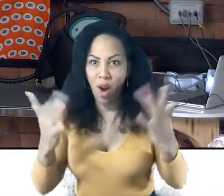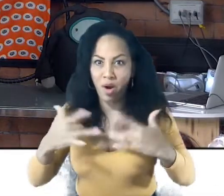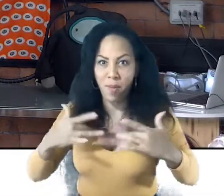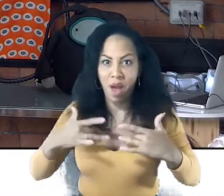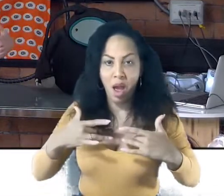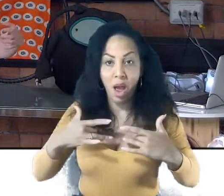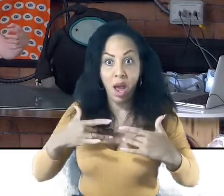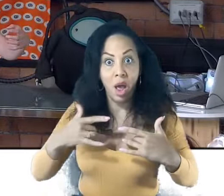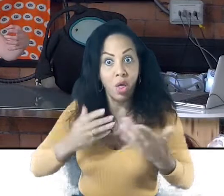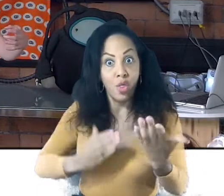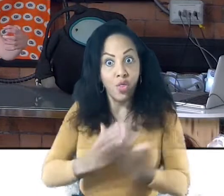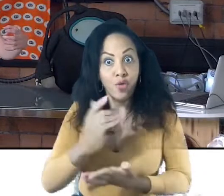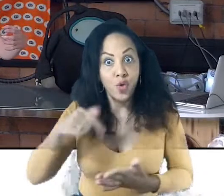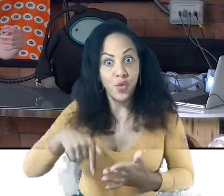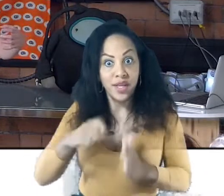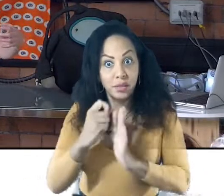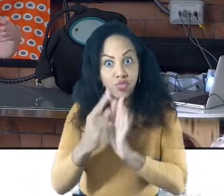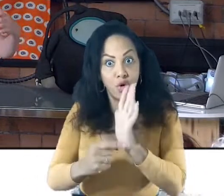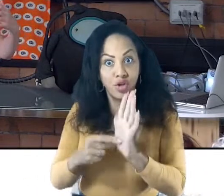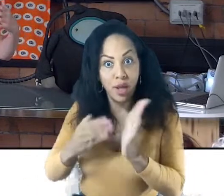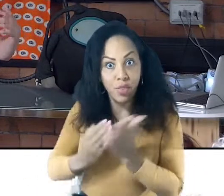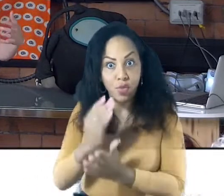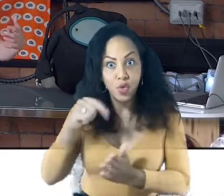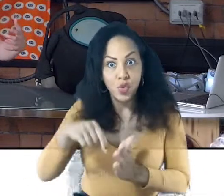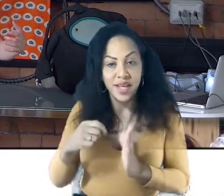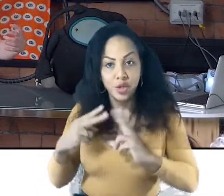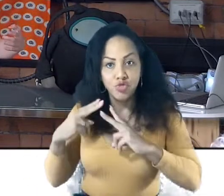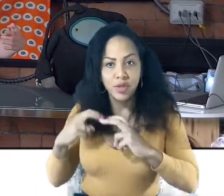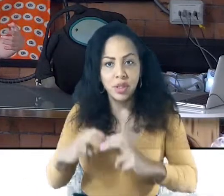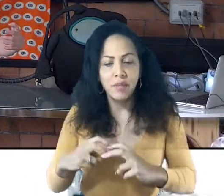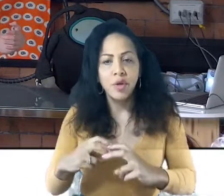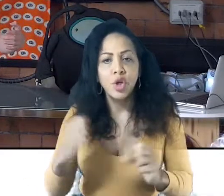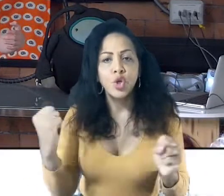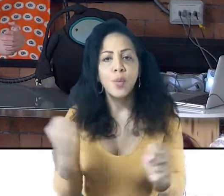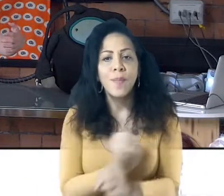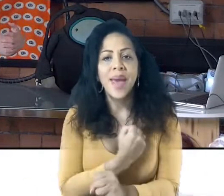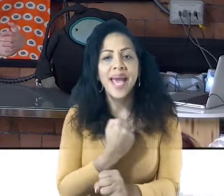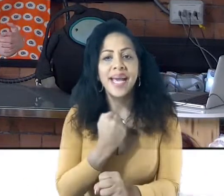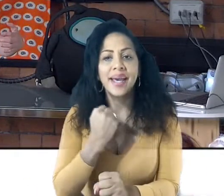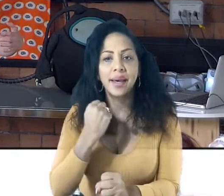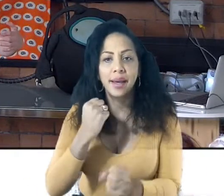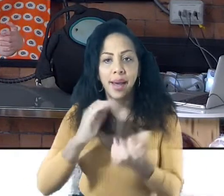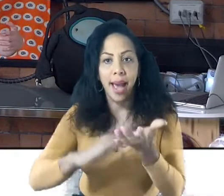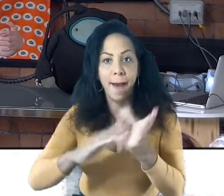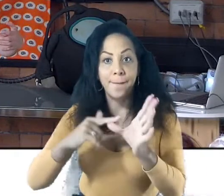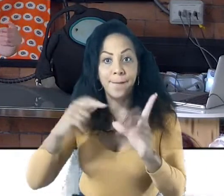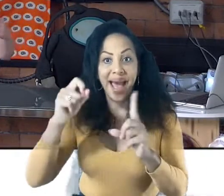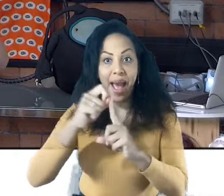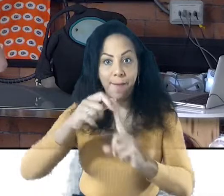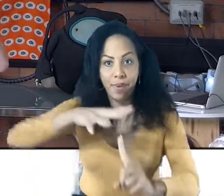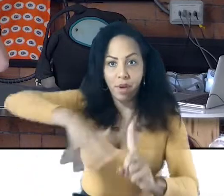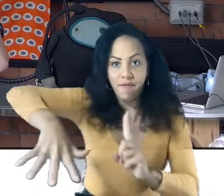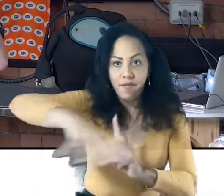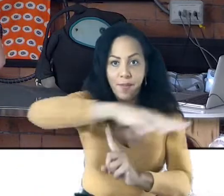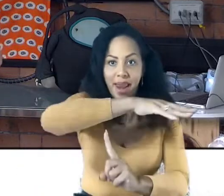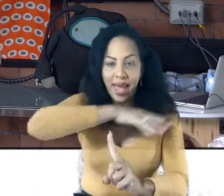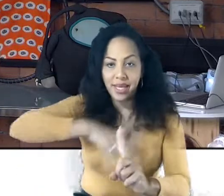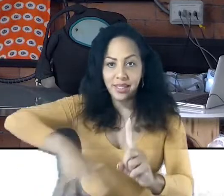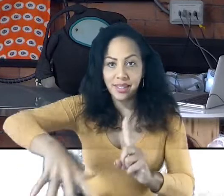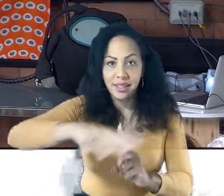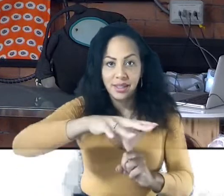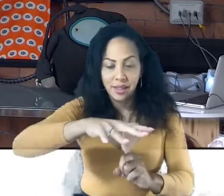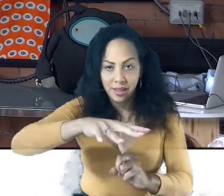research, is that if you make a map of a place, it can actually really put you back together. You know, you can help